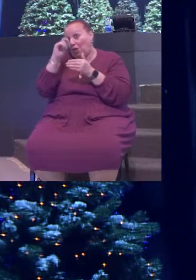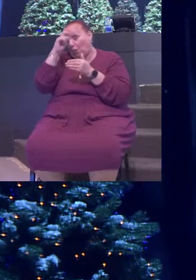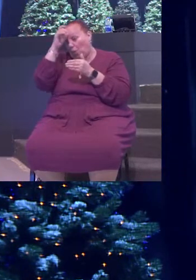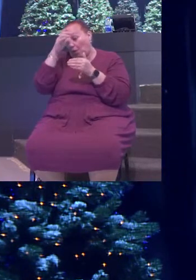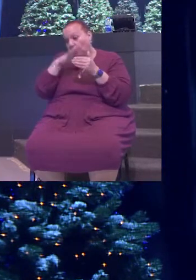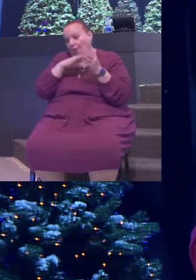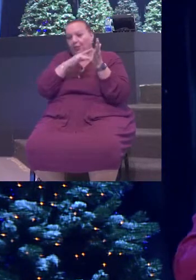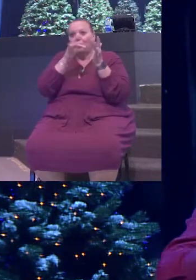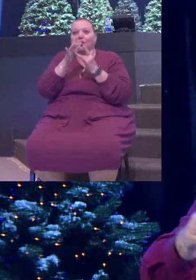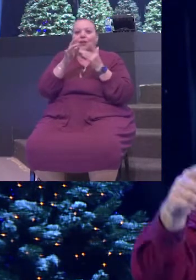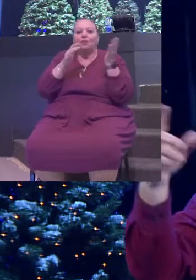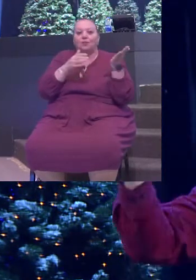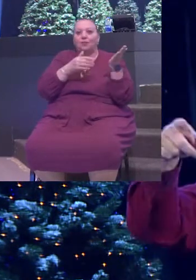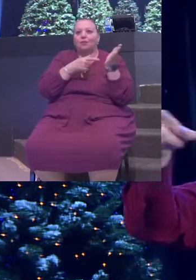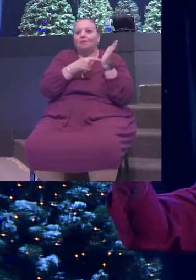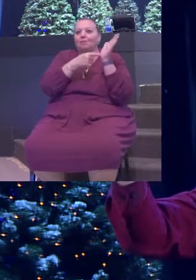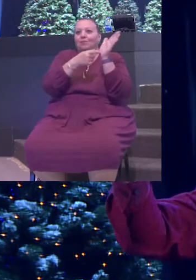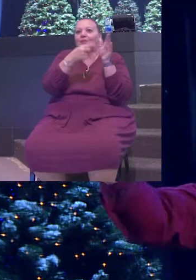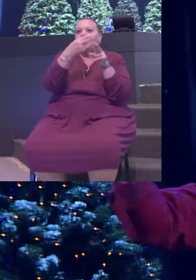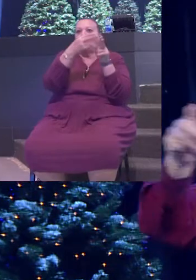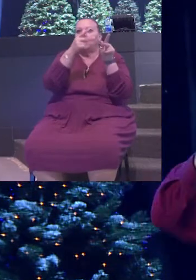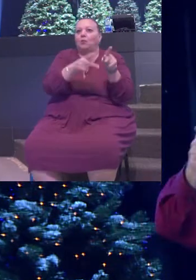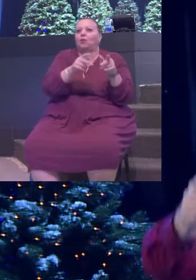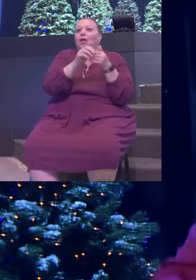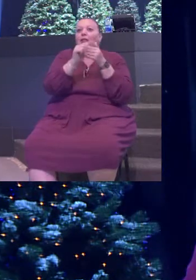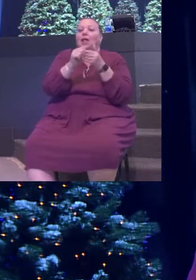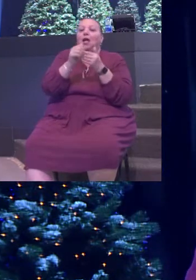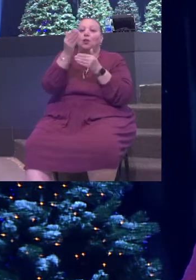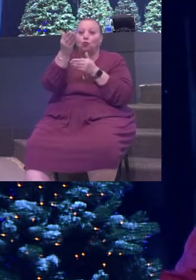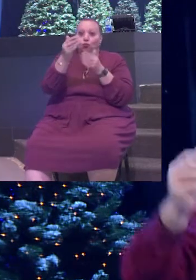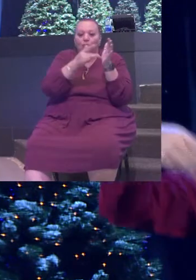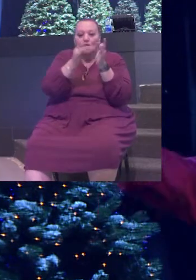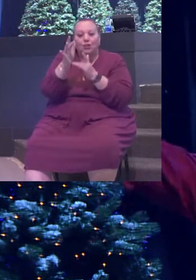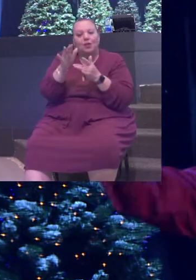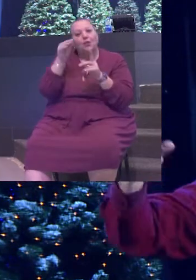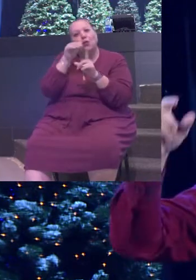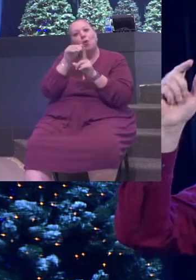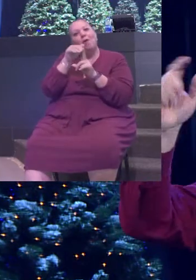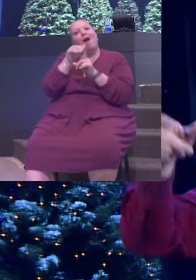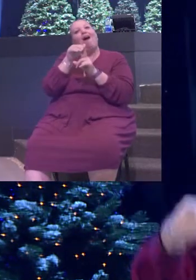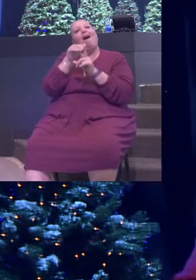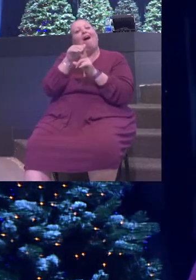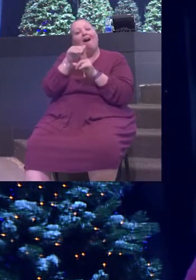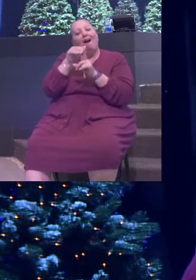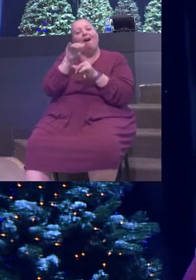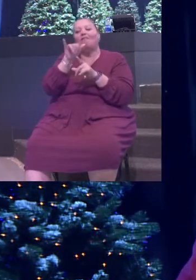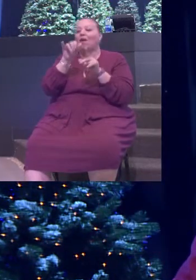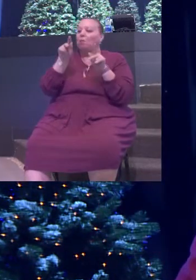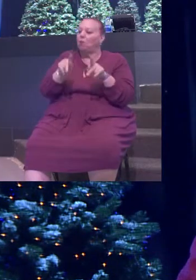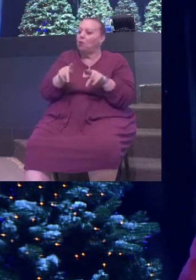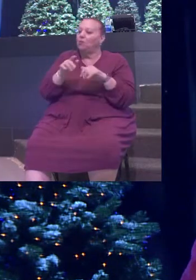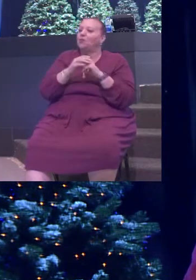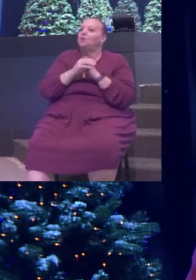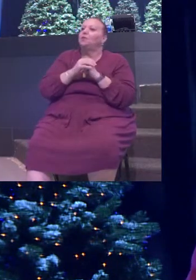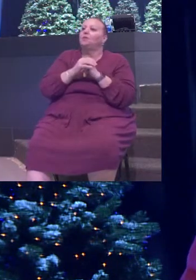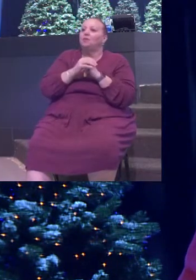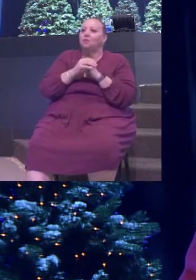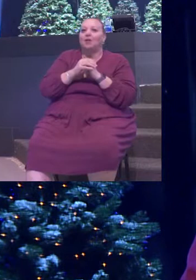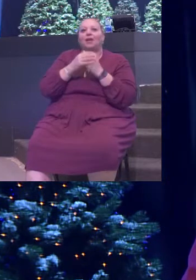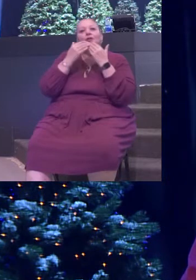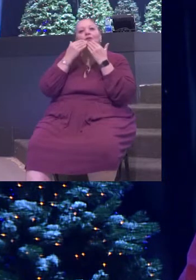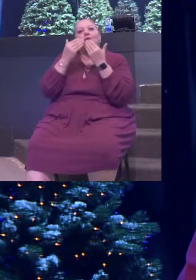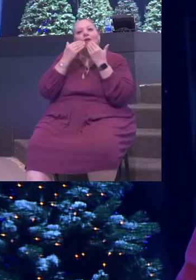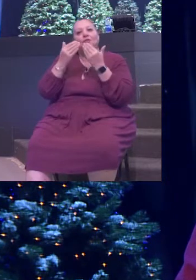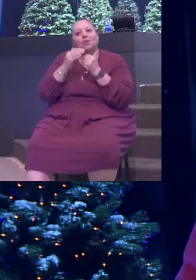to Jesus, here's the name of the person who led you to Jesus. And you're reminded of that person, and you're